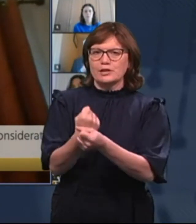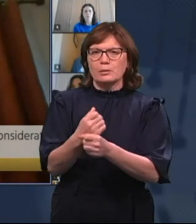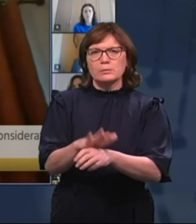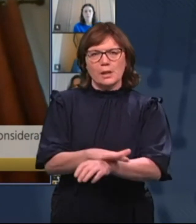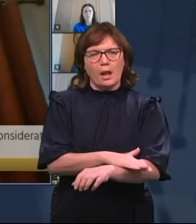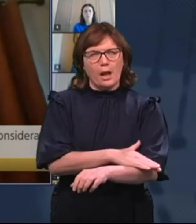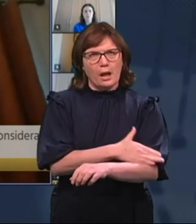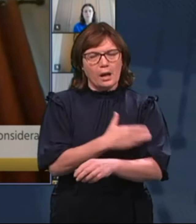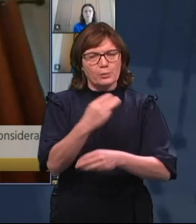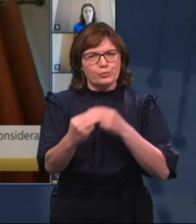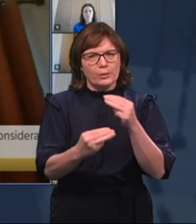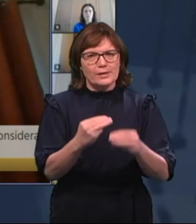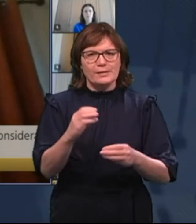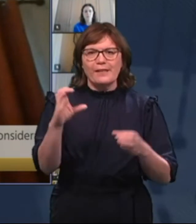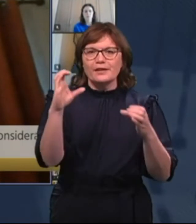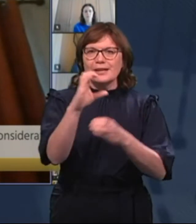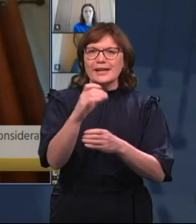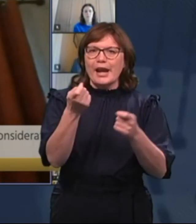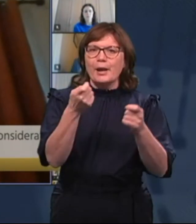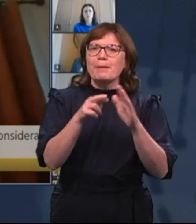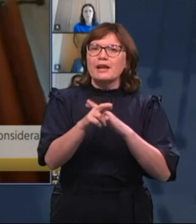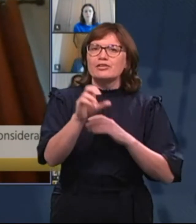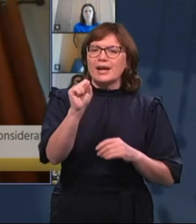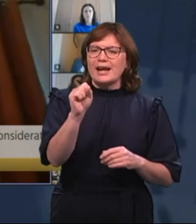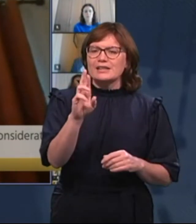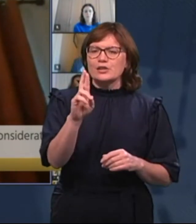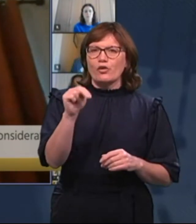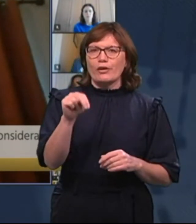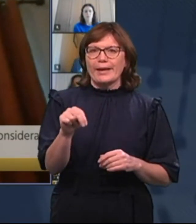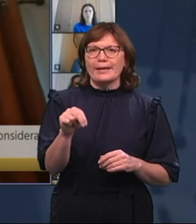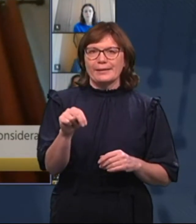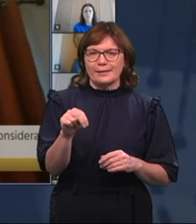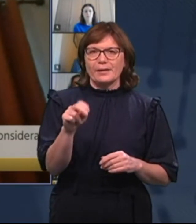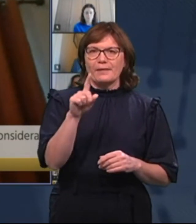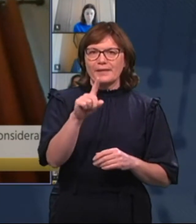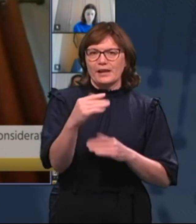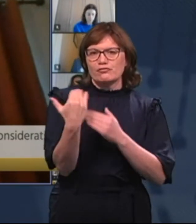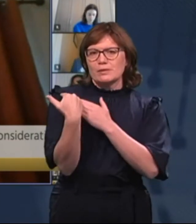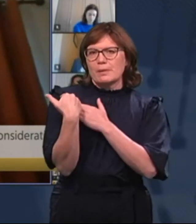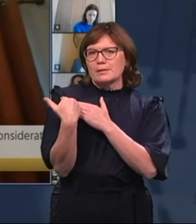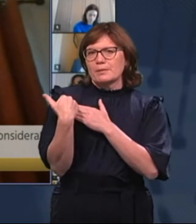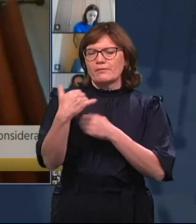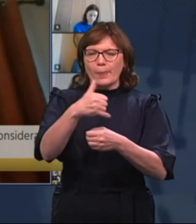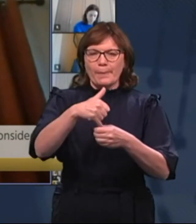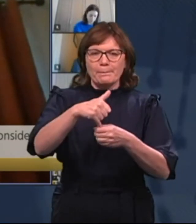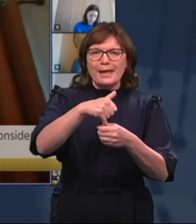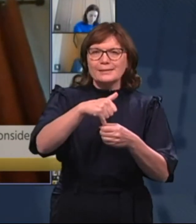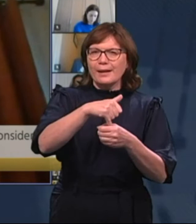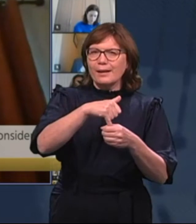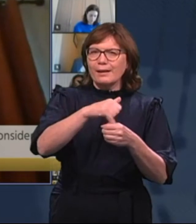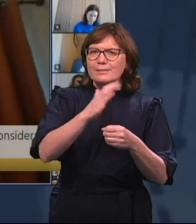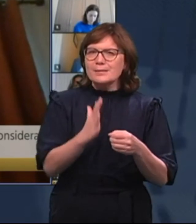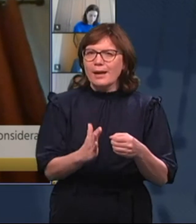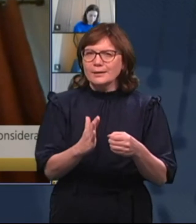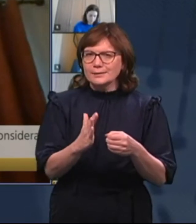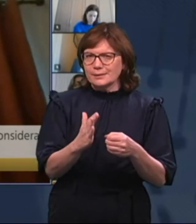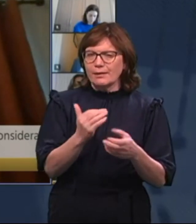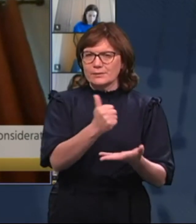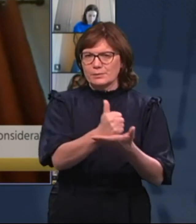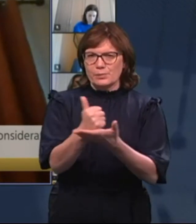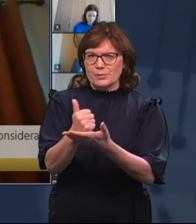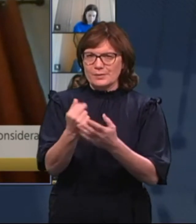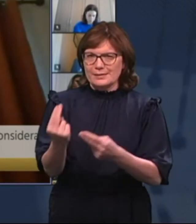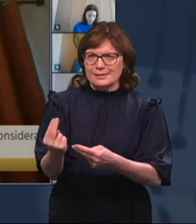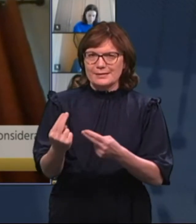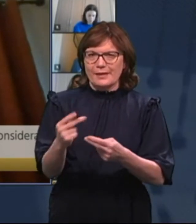care manager, an SRN, who is responsible for the medical end and overseeing that area.